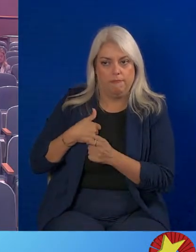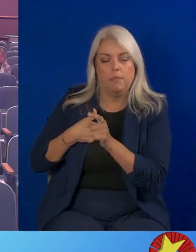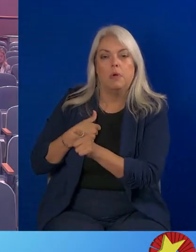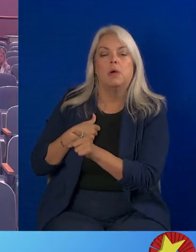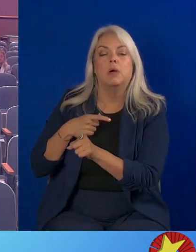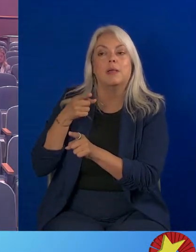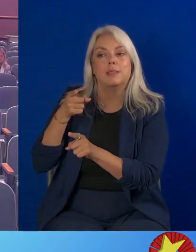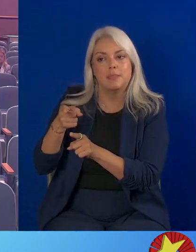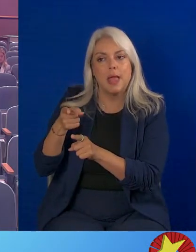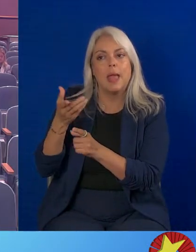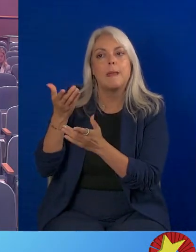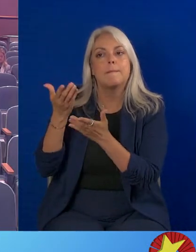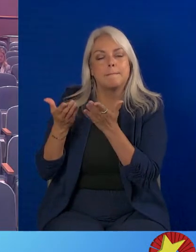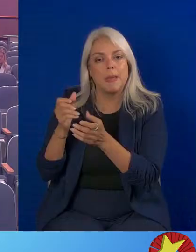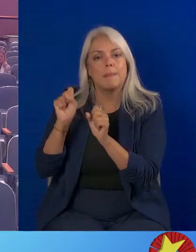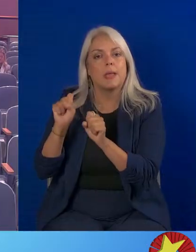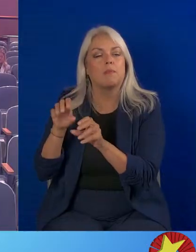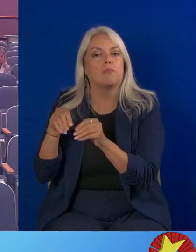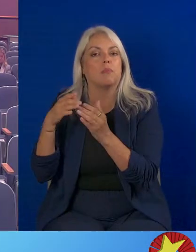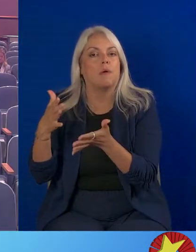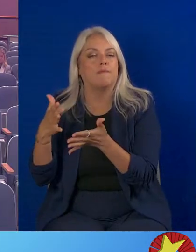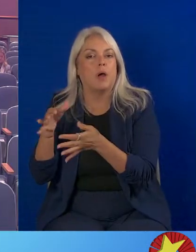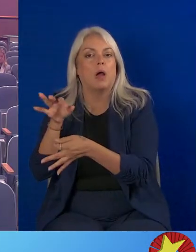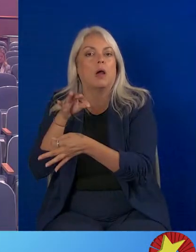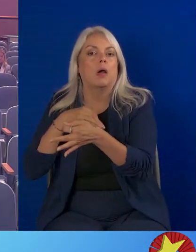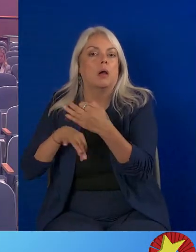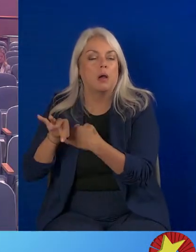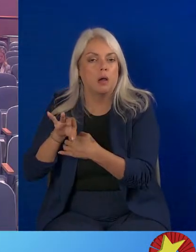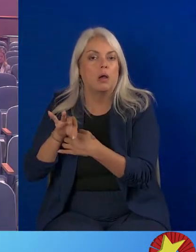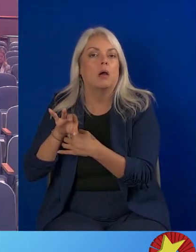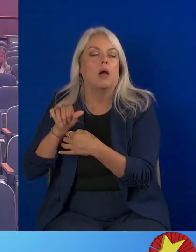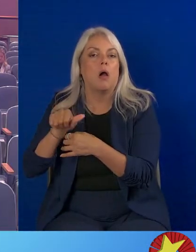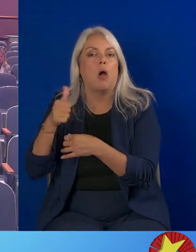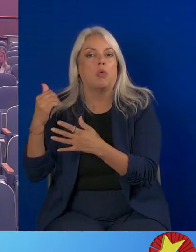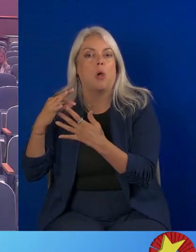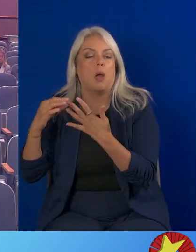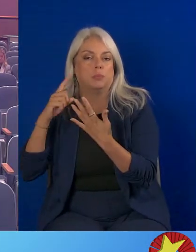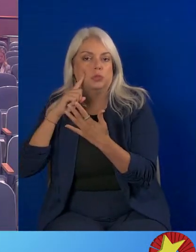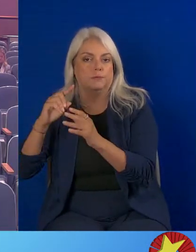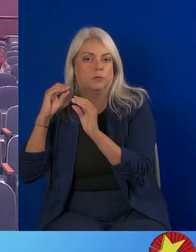provide an interim alternative educational setting.